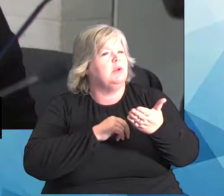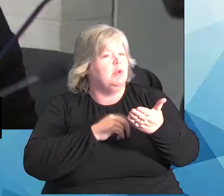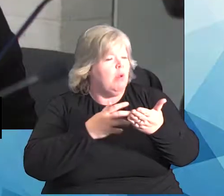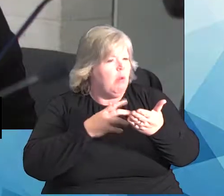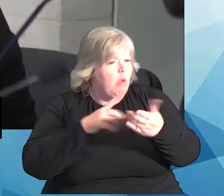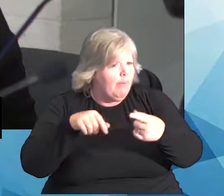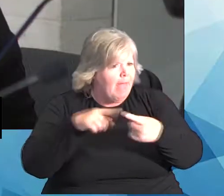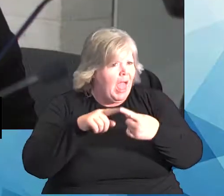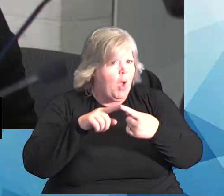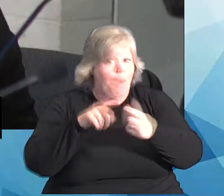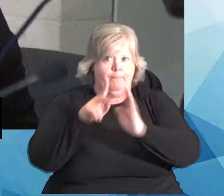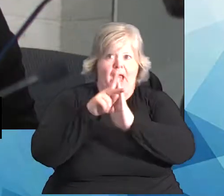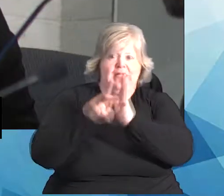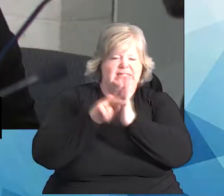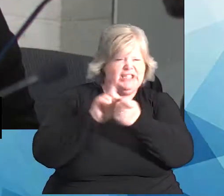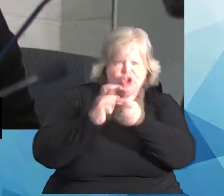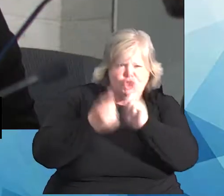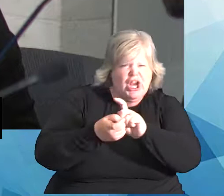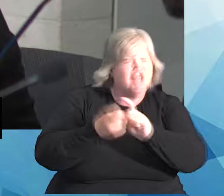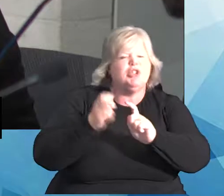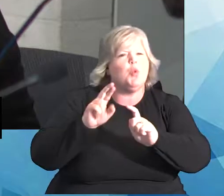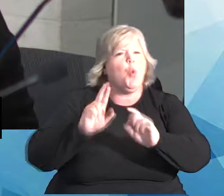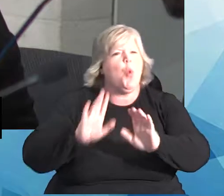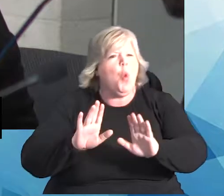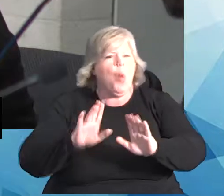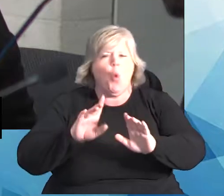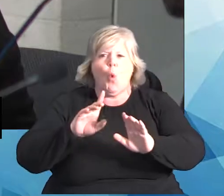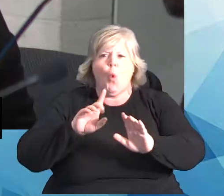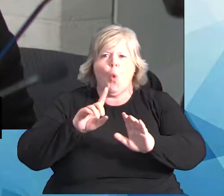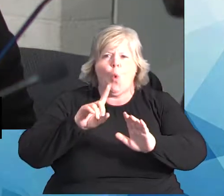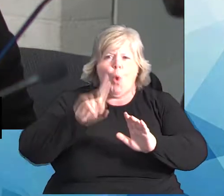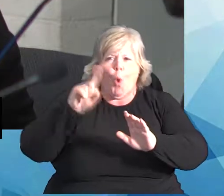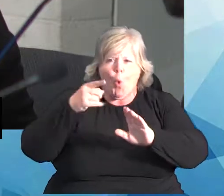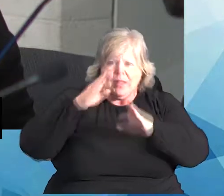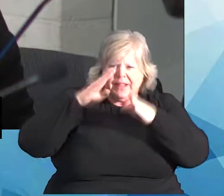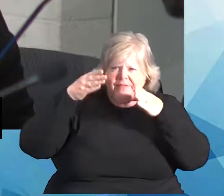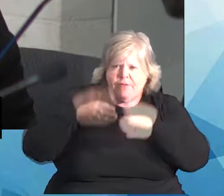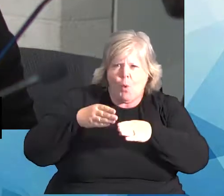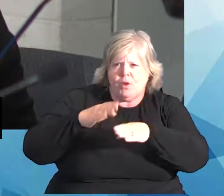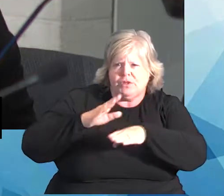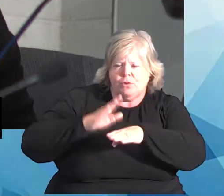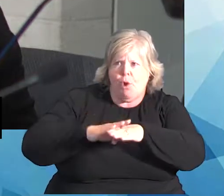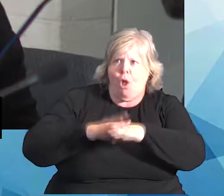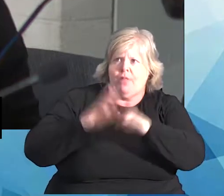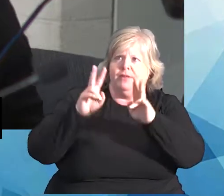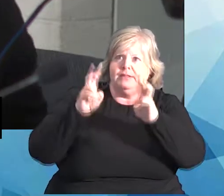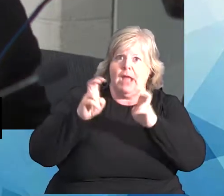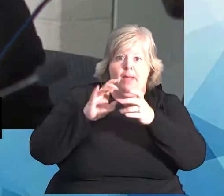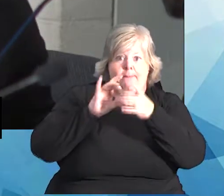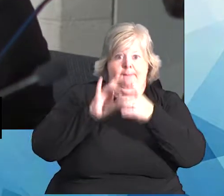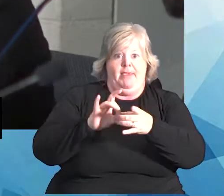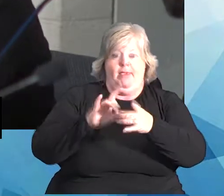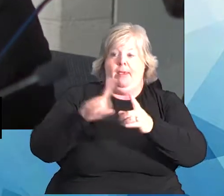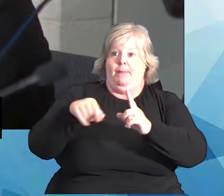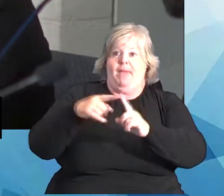or are we only focused on the subject of finding a specific resource?